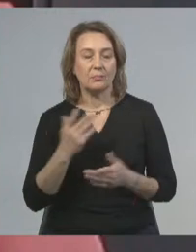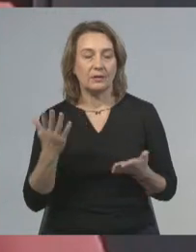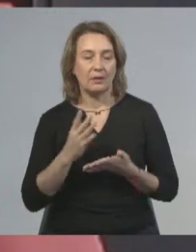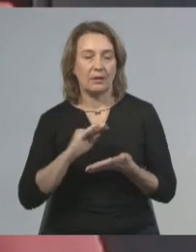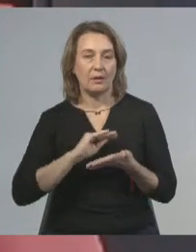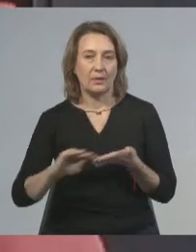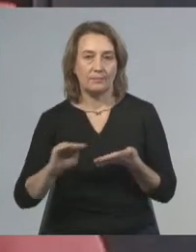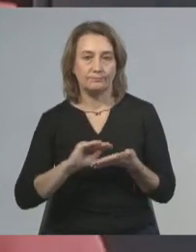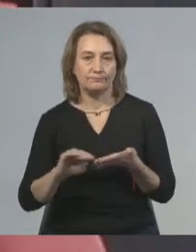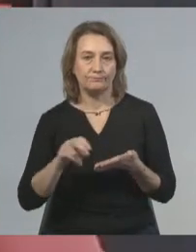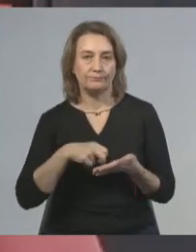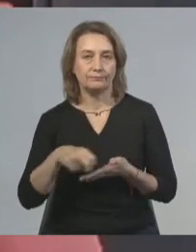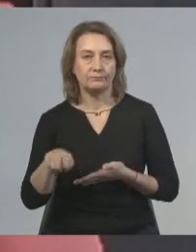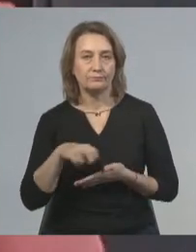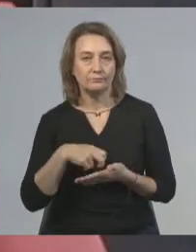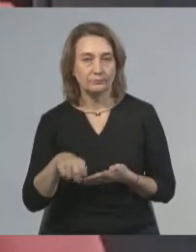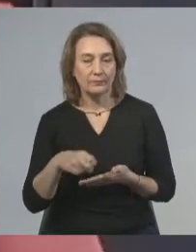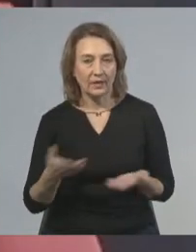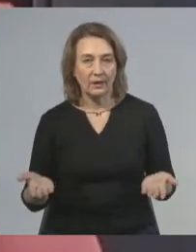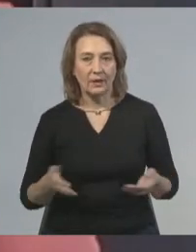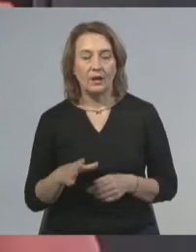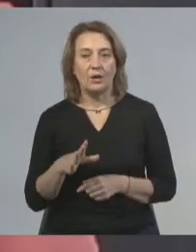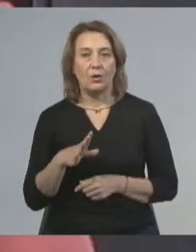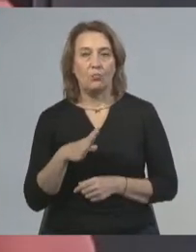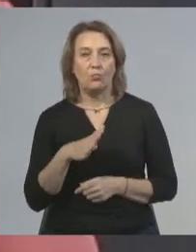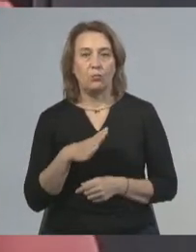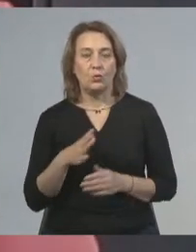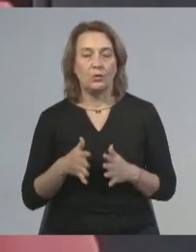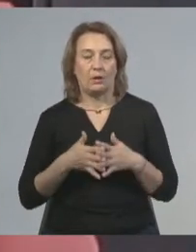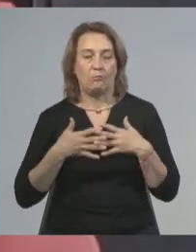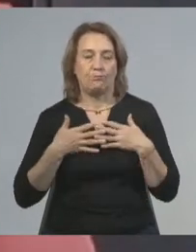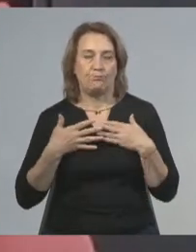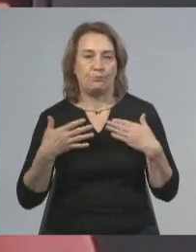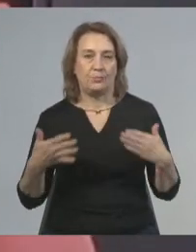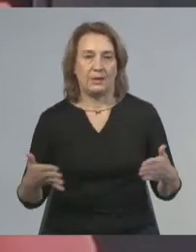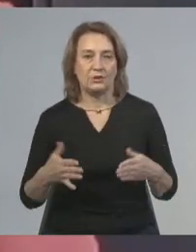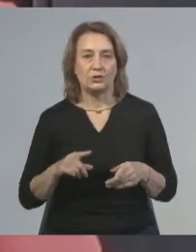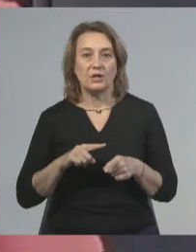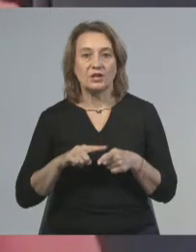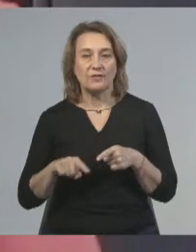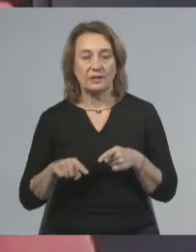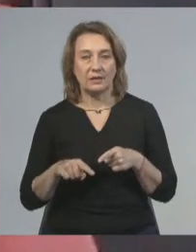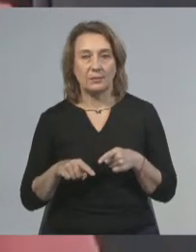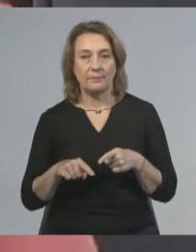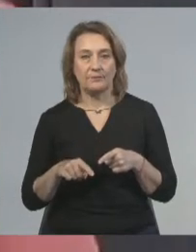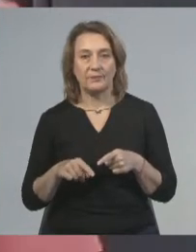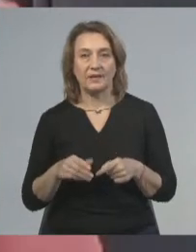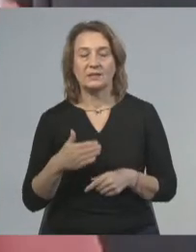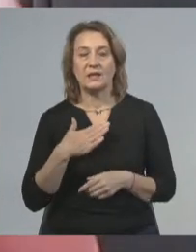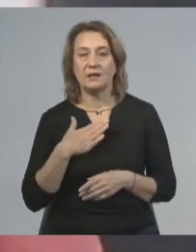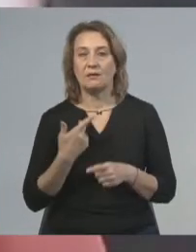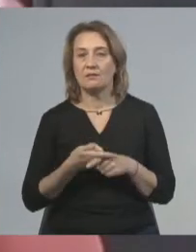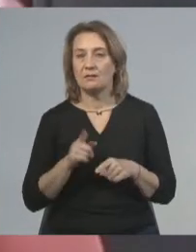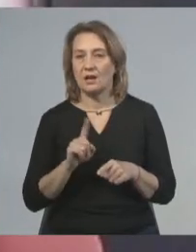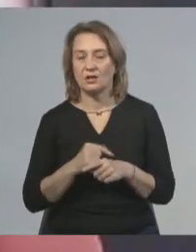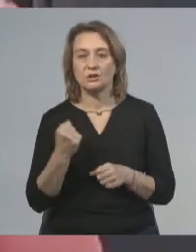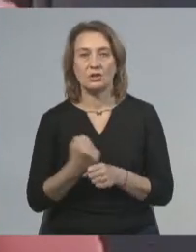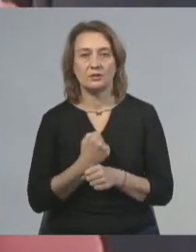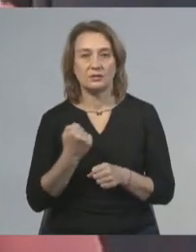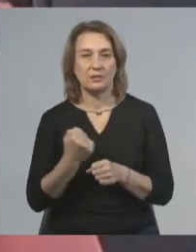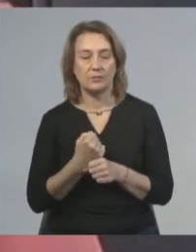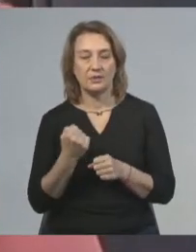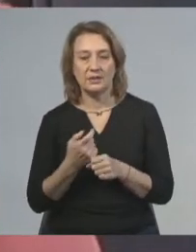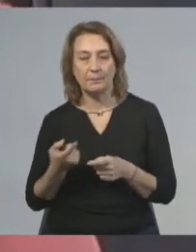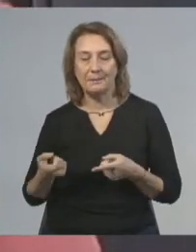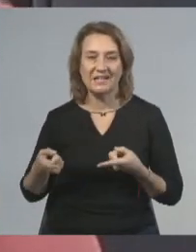continue what would like that those questions that we ask to be promptly replied